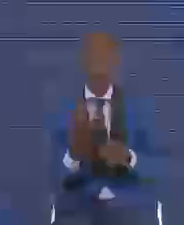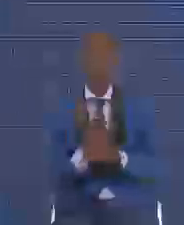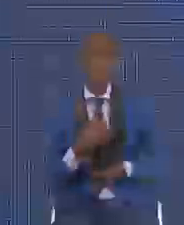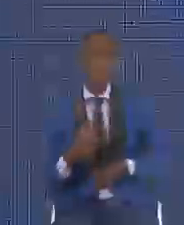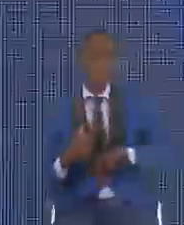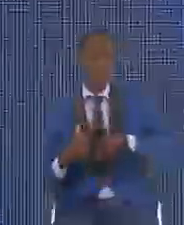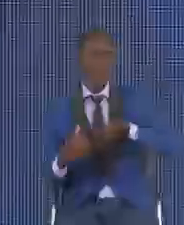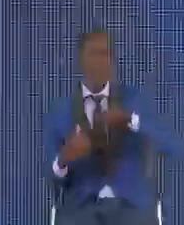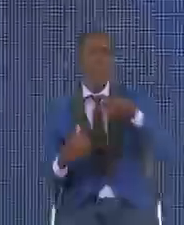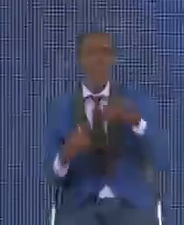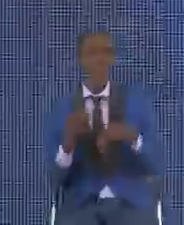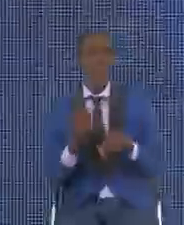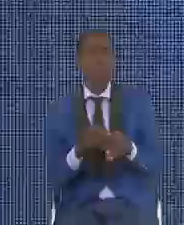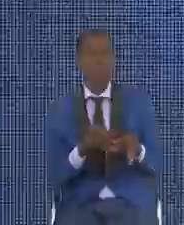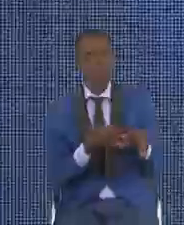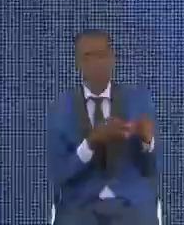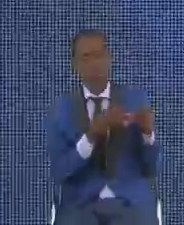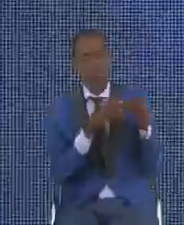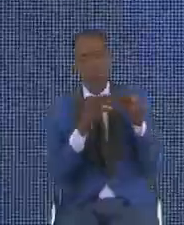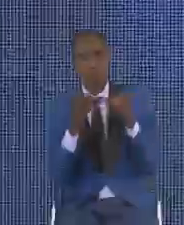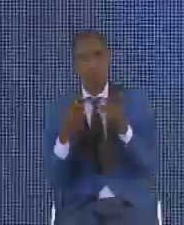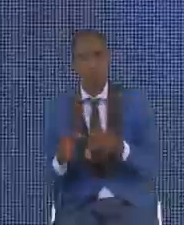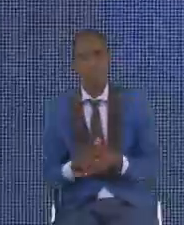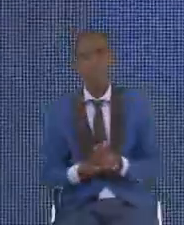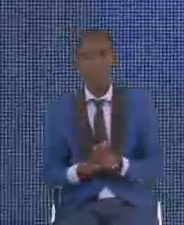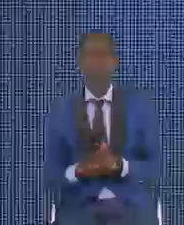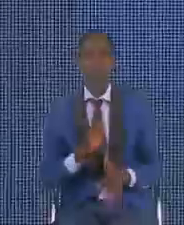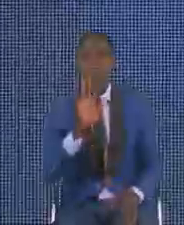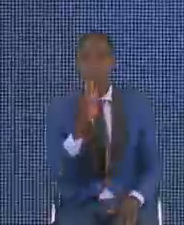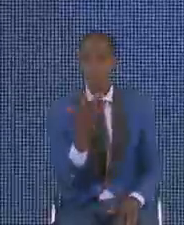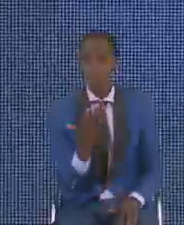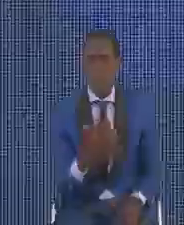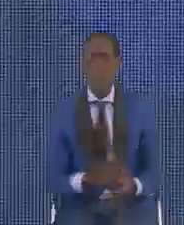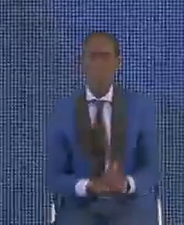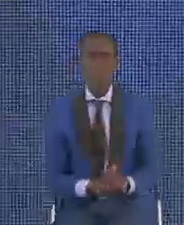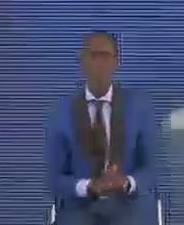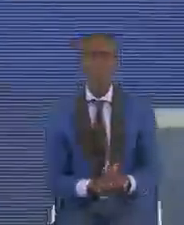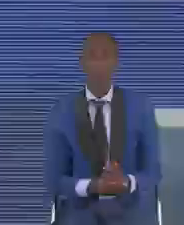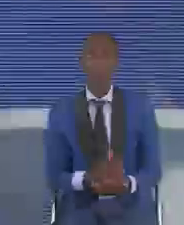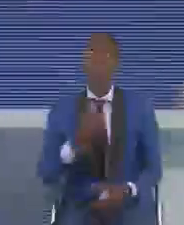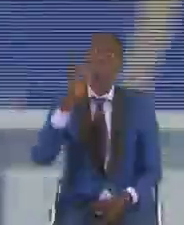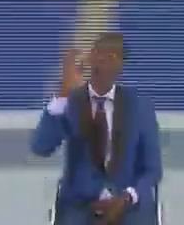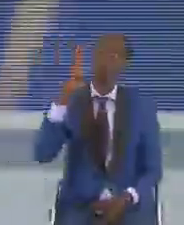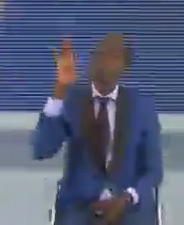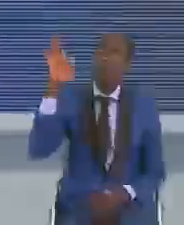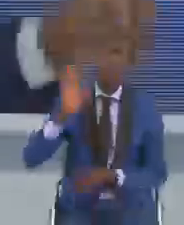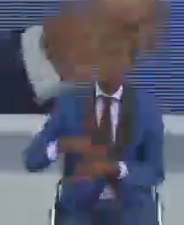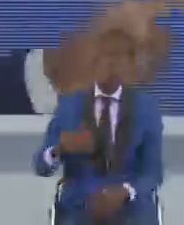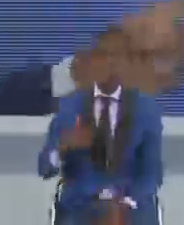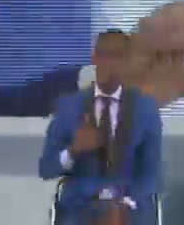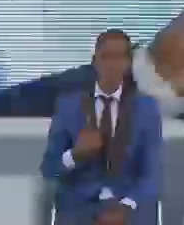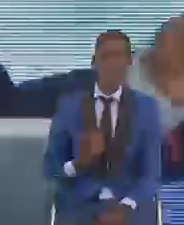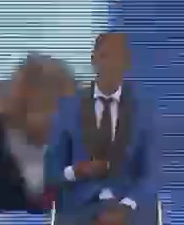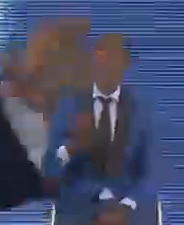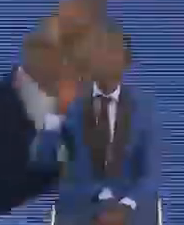in delay. They say, you know what? God called me, and he called